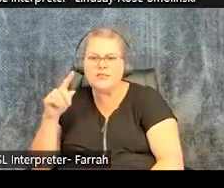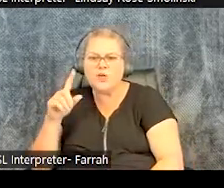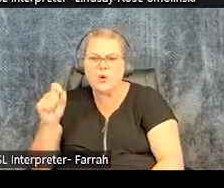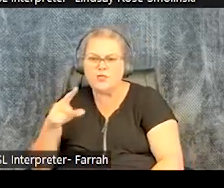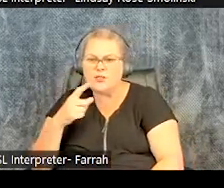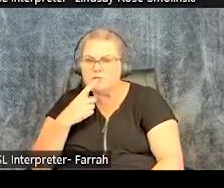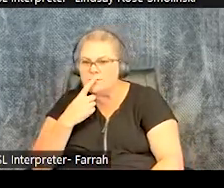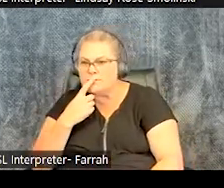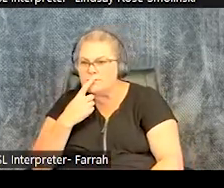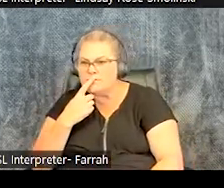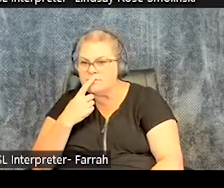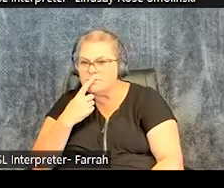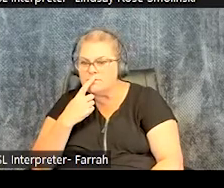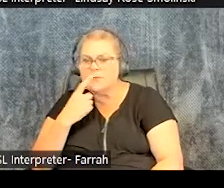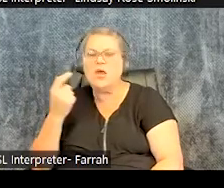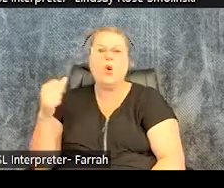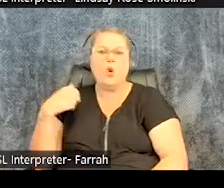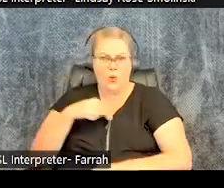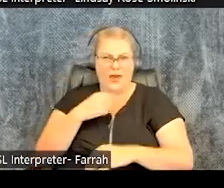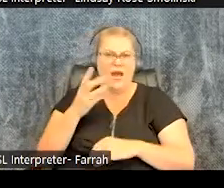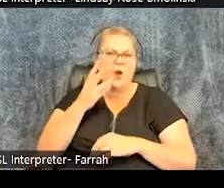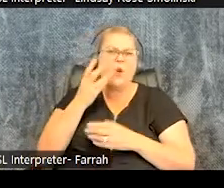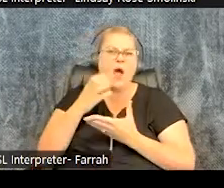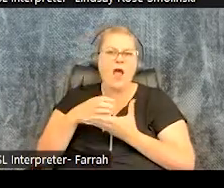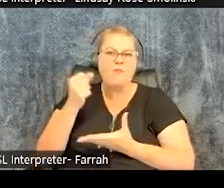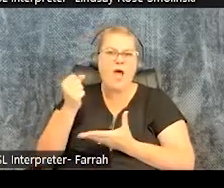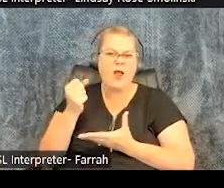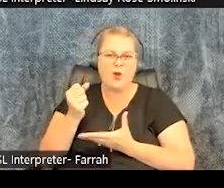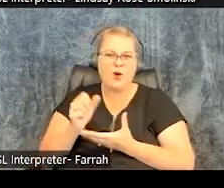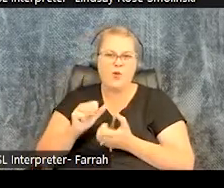We had a wine bottle washing company here in California.